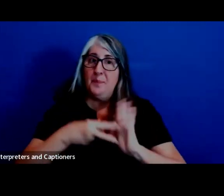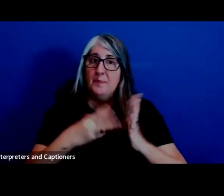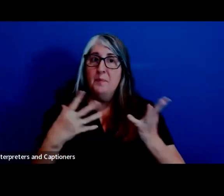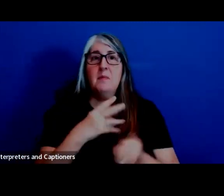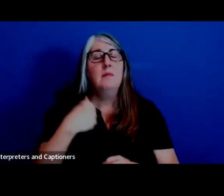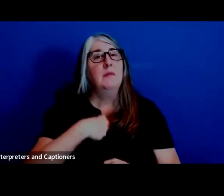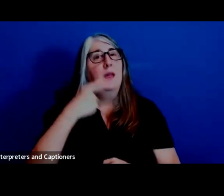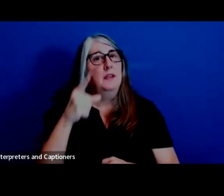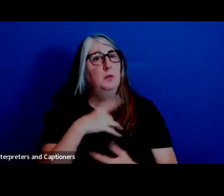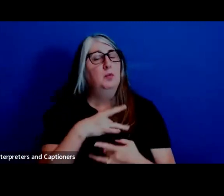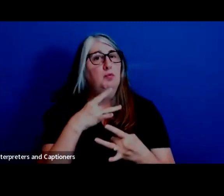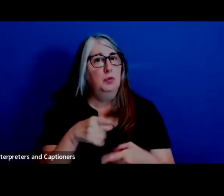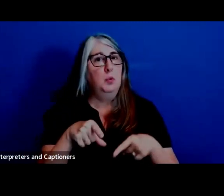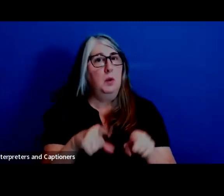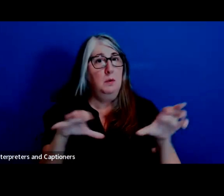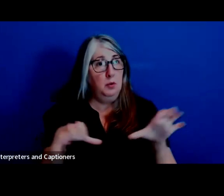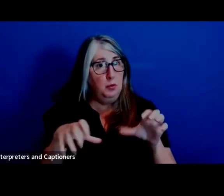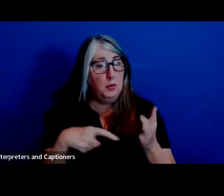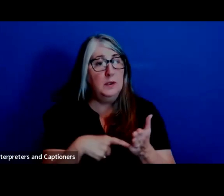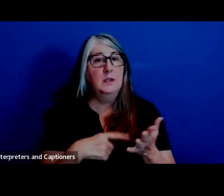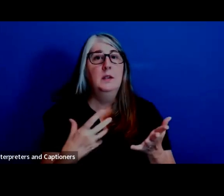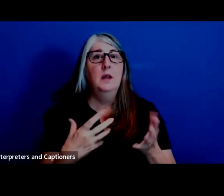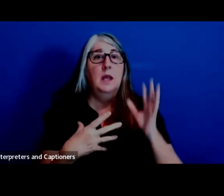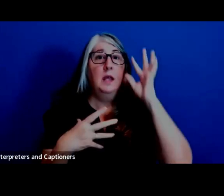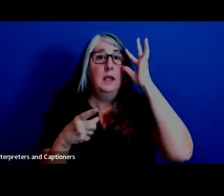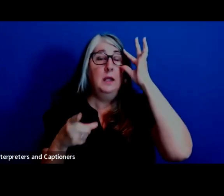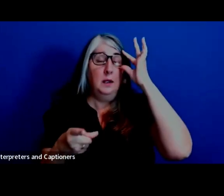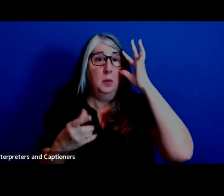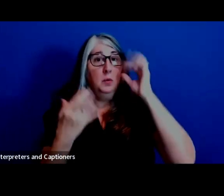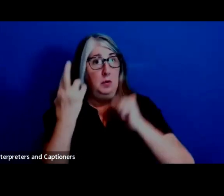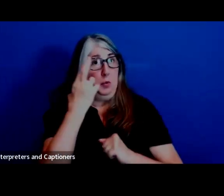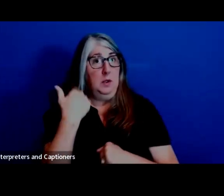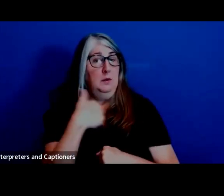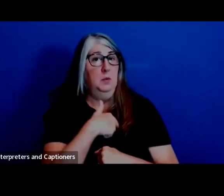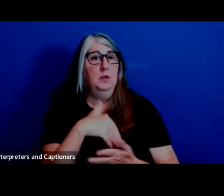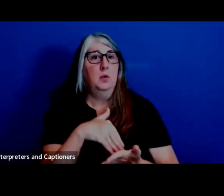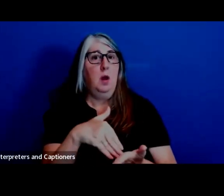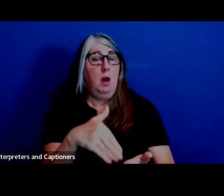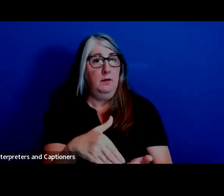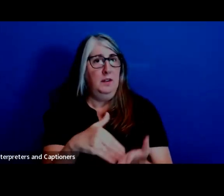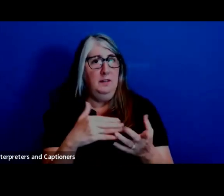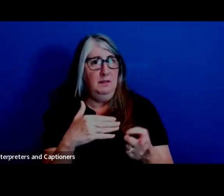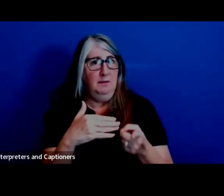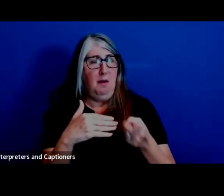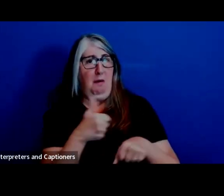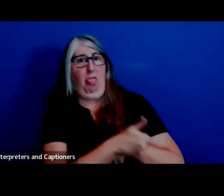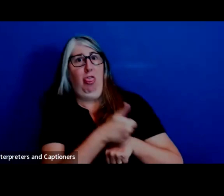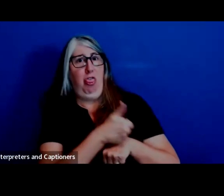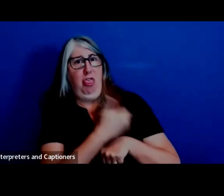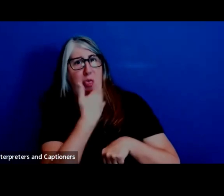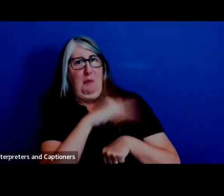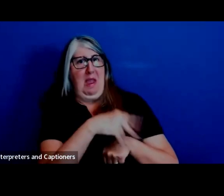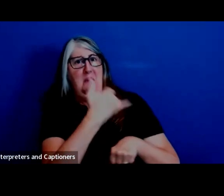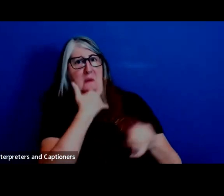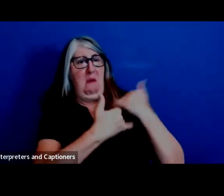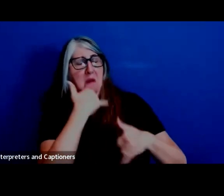really interesting that when we were doing this, it was the reason we'd so often be demonized was because people didn't really